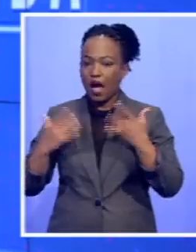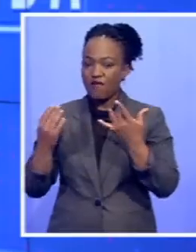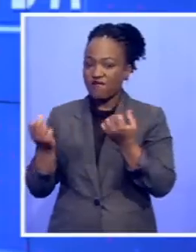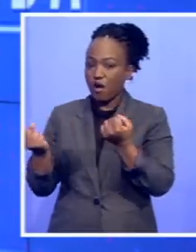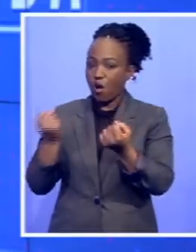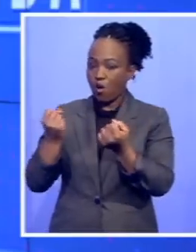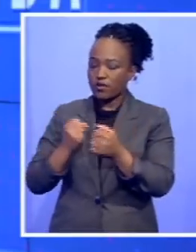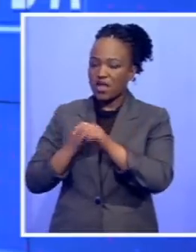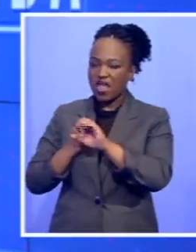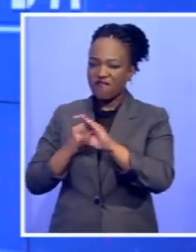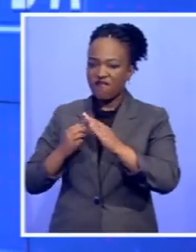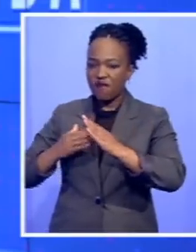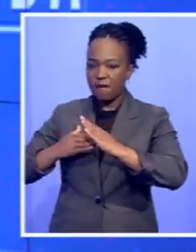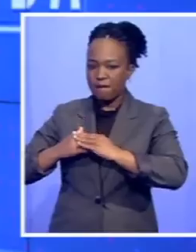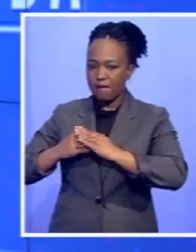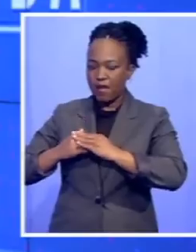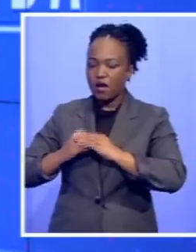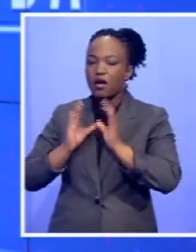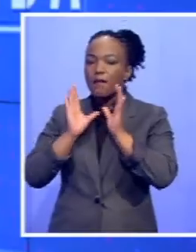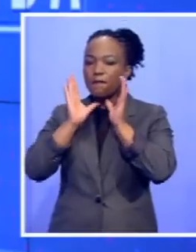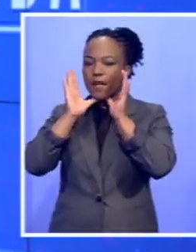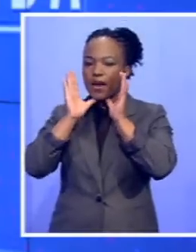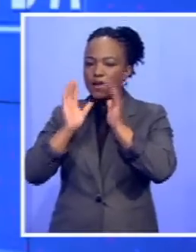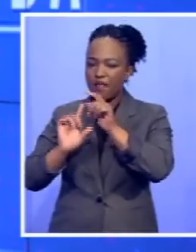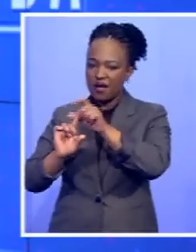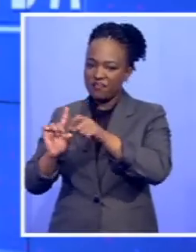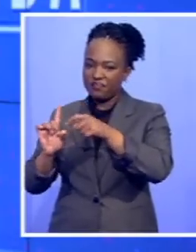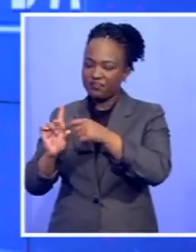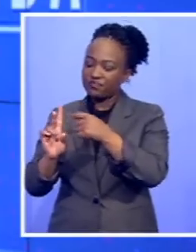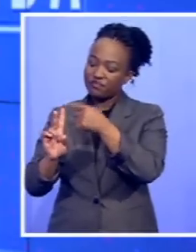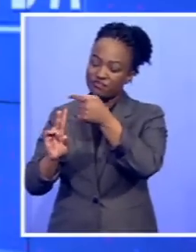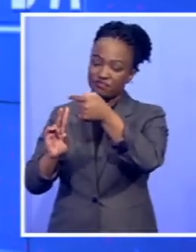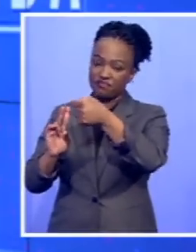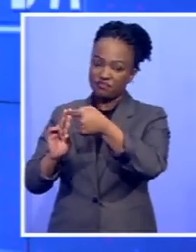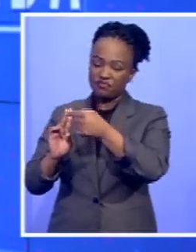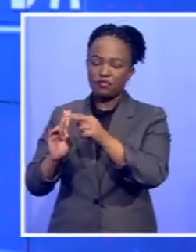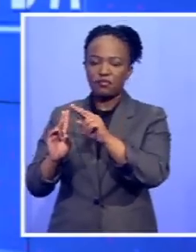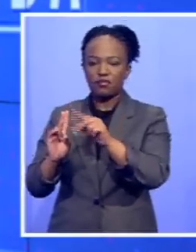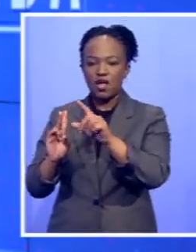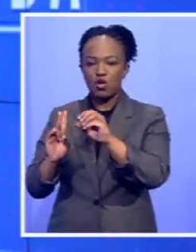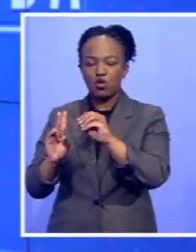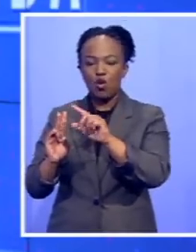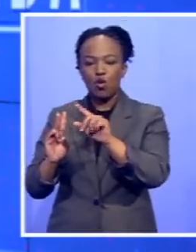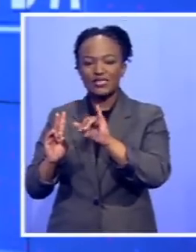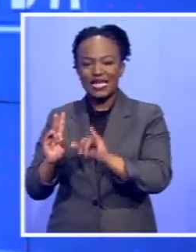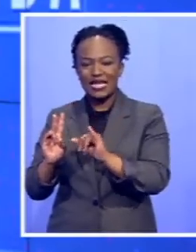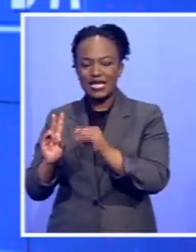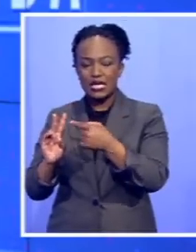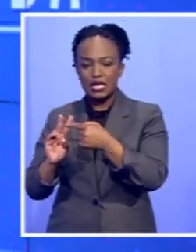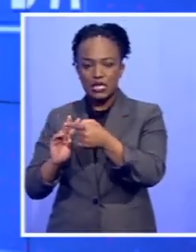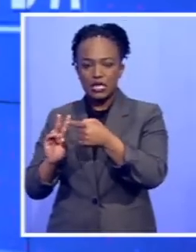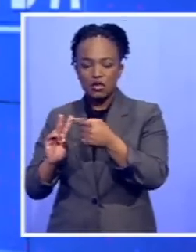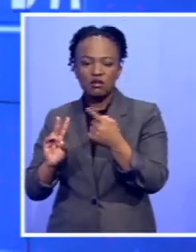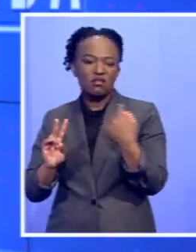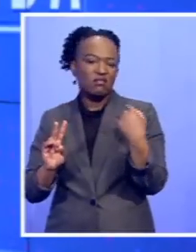EFF leader Julius Malema and co-accused Mbuyiseni Ndlozi will learn their fate in the Randburg Magistrate's court regarding a common assault case dating back